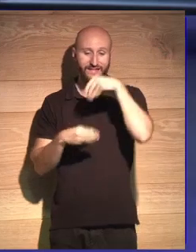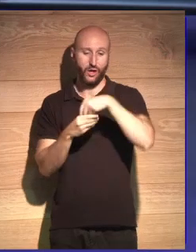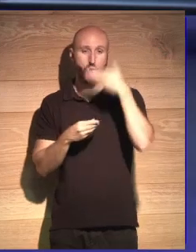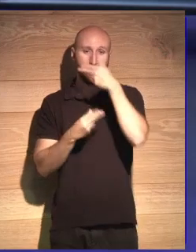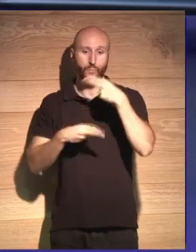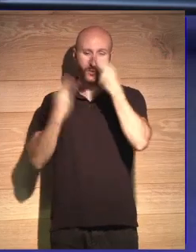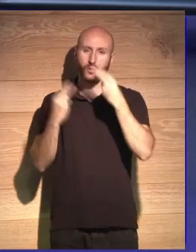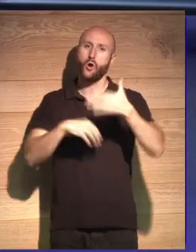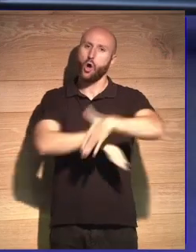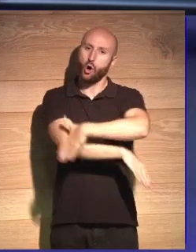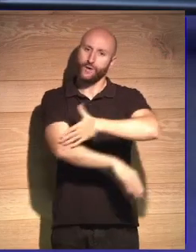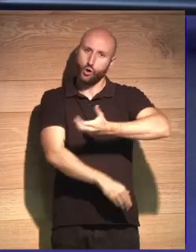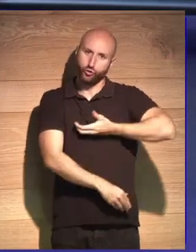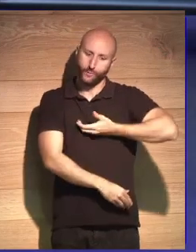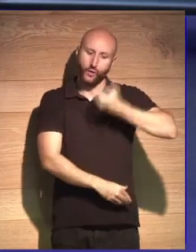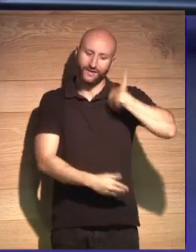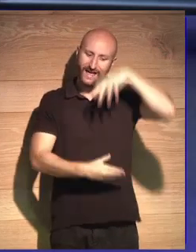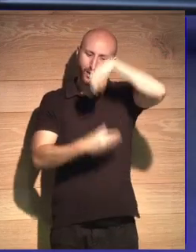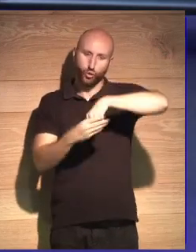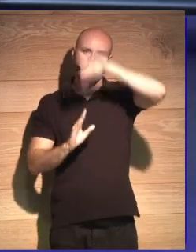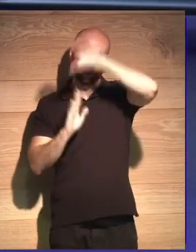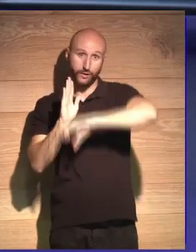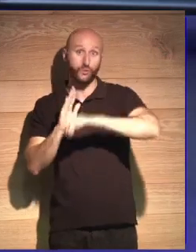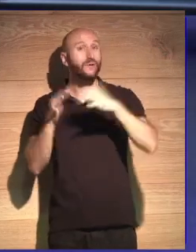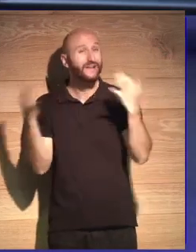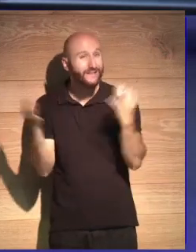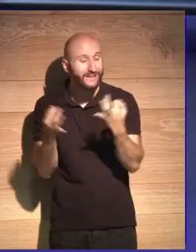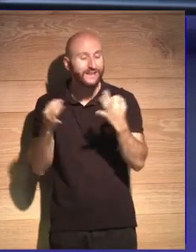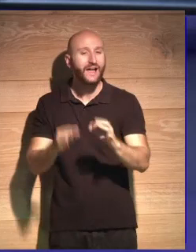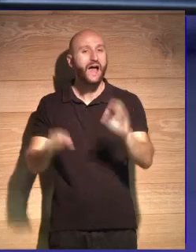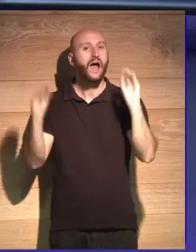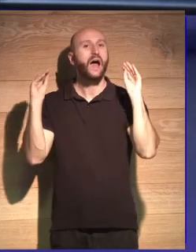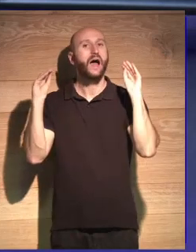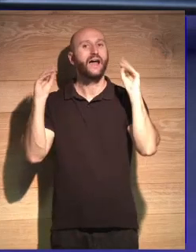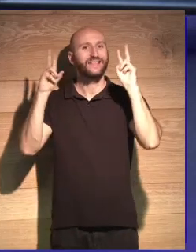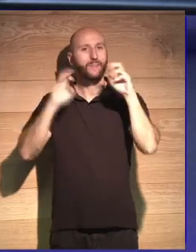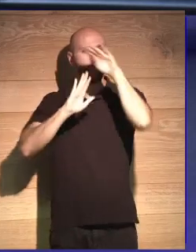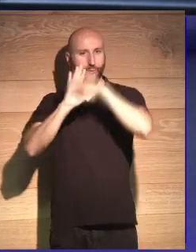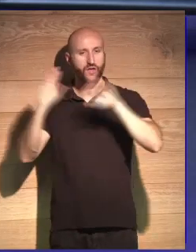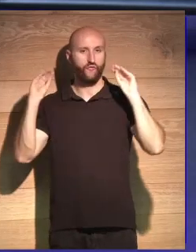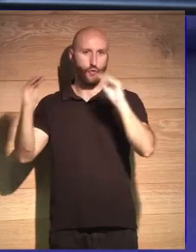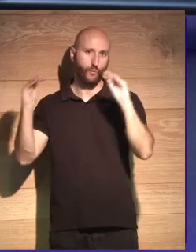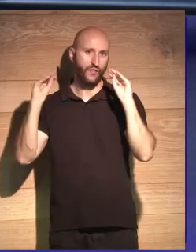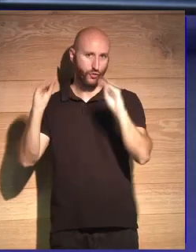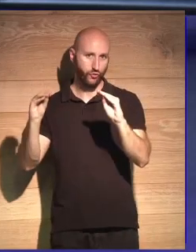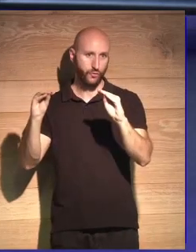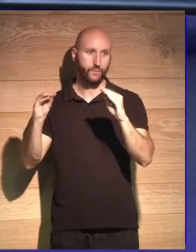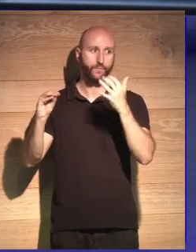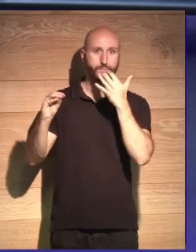schools, and regional governments are including them in their academic curriculum, is